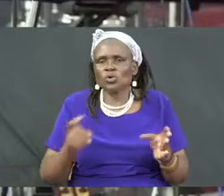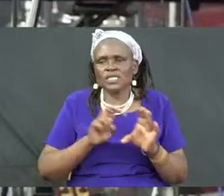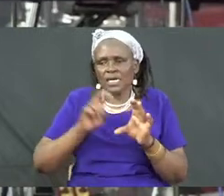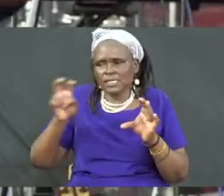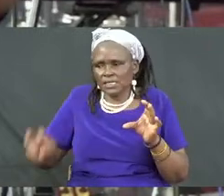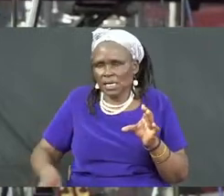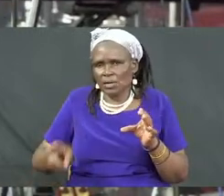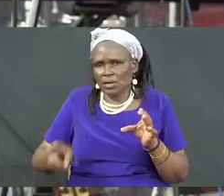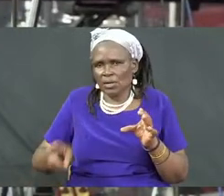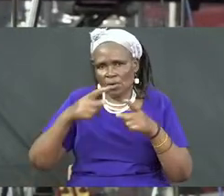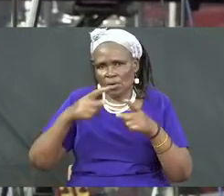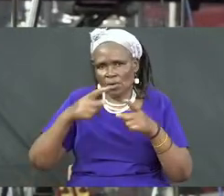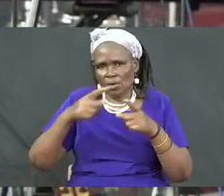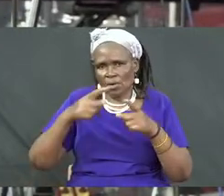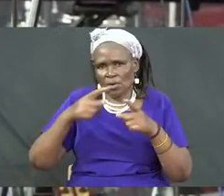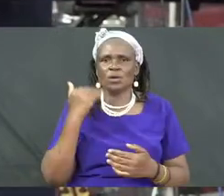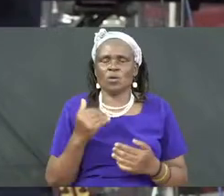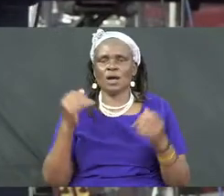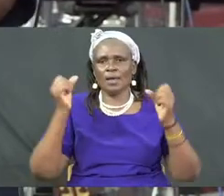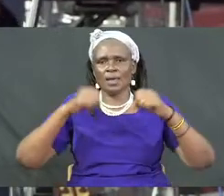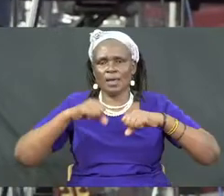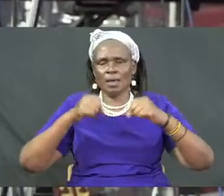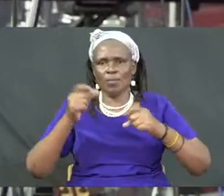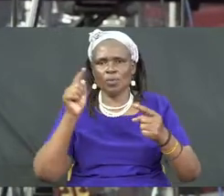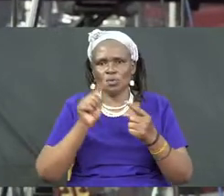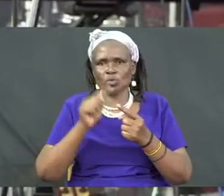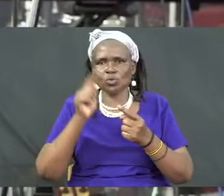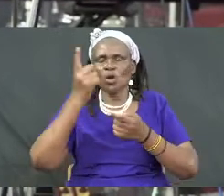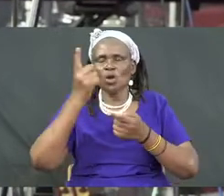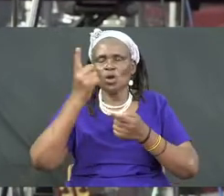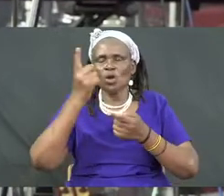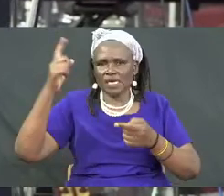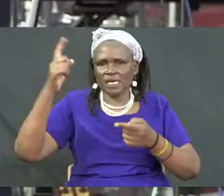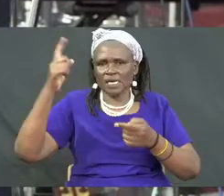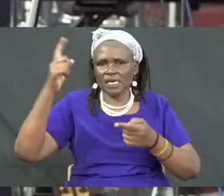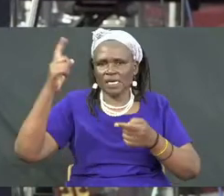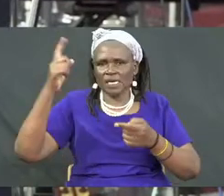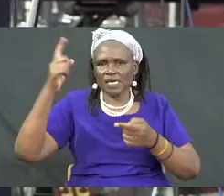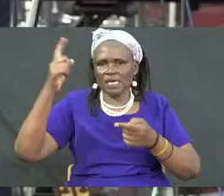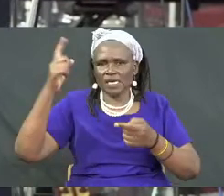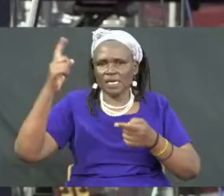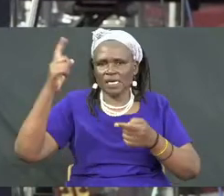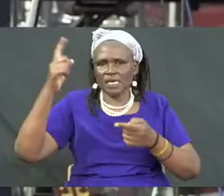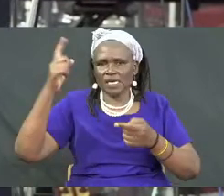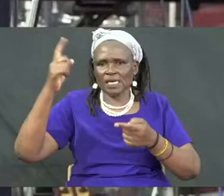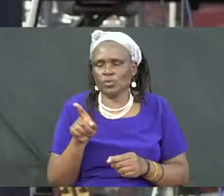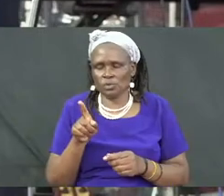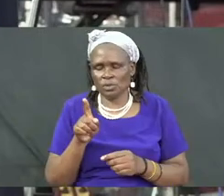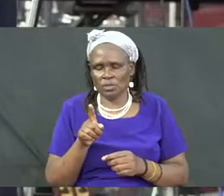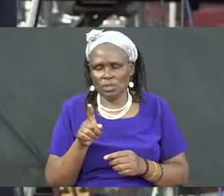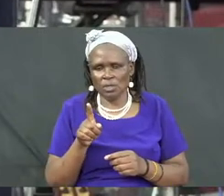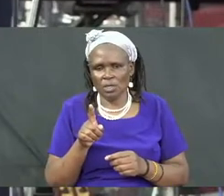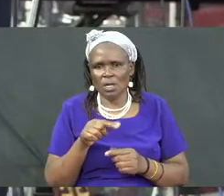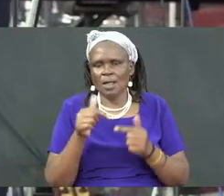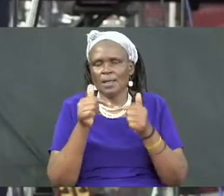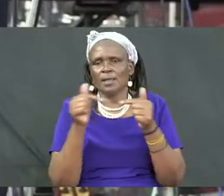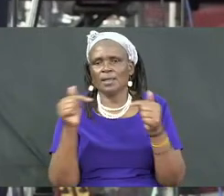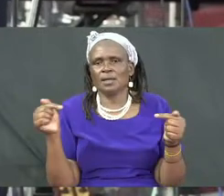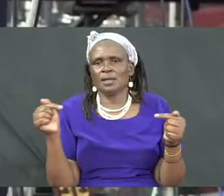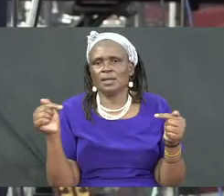enemies, they were able to succeed in the face of those enemies.